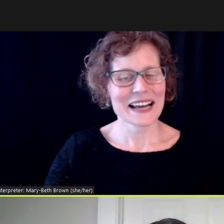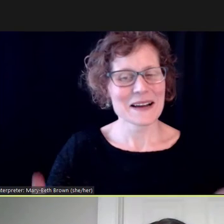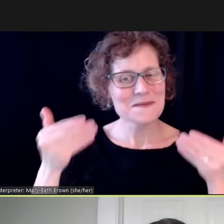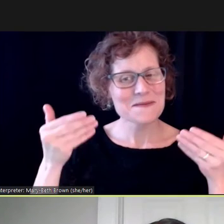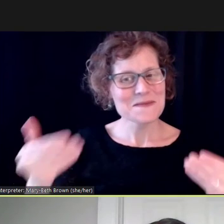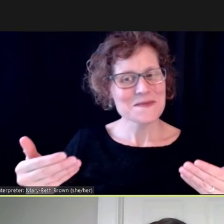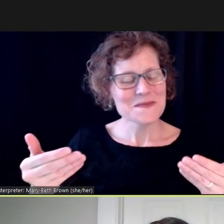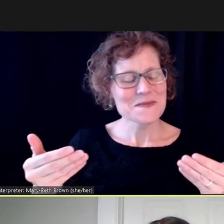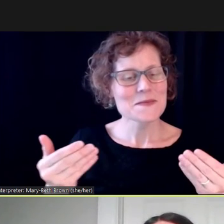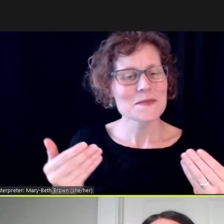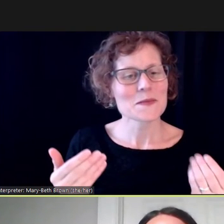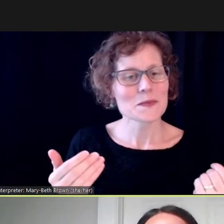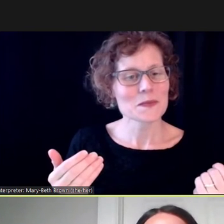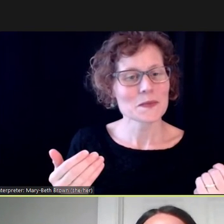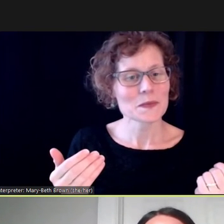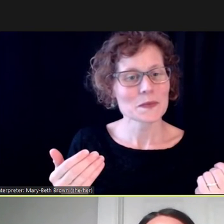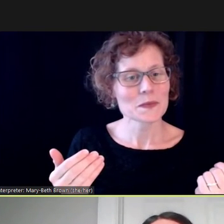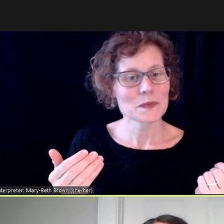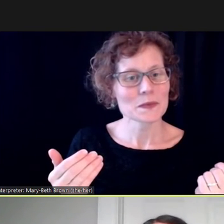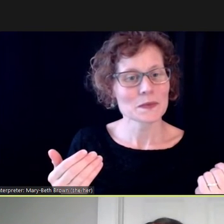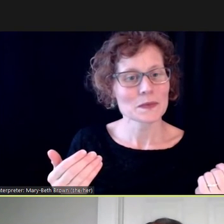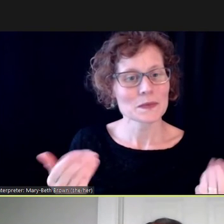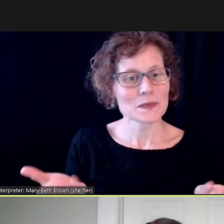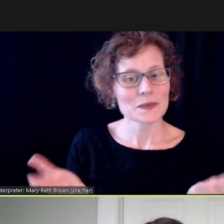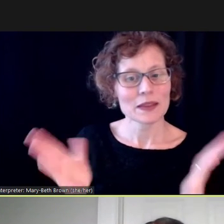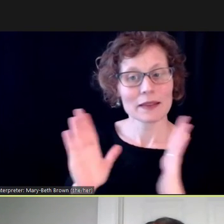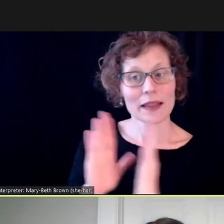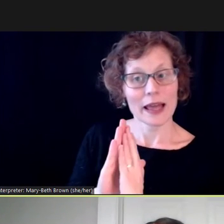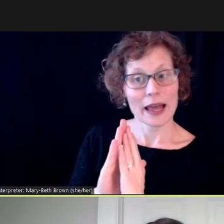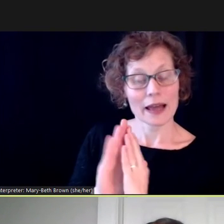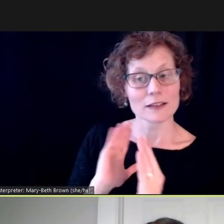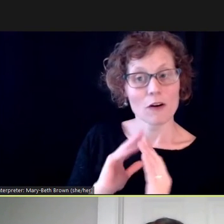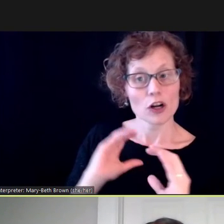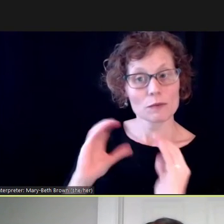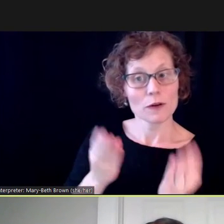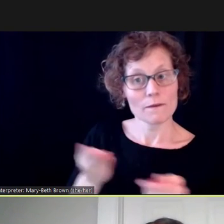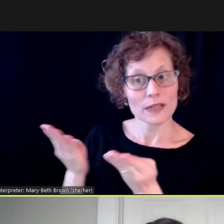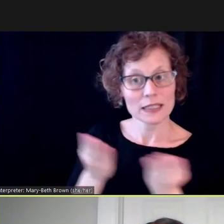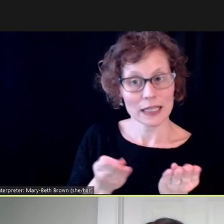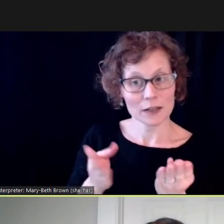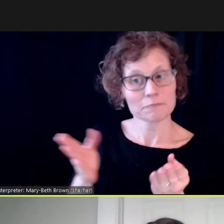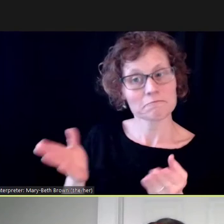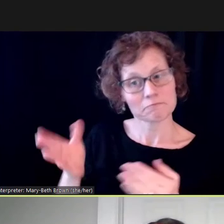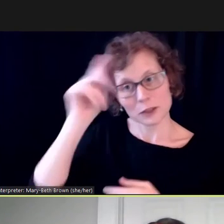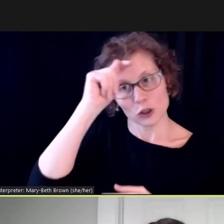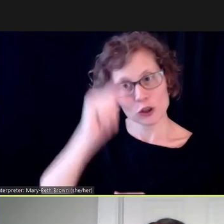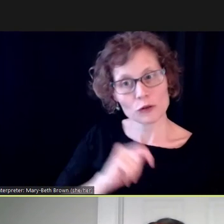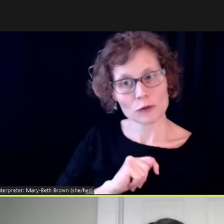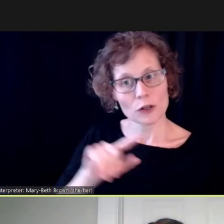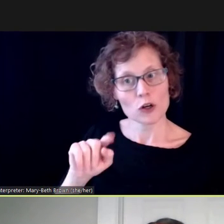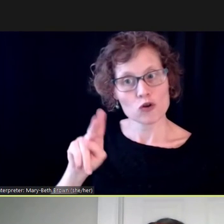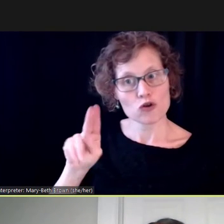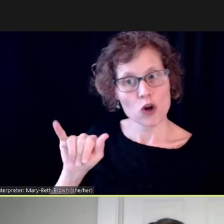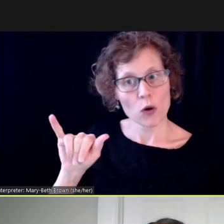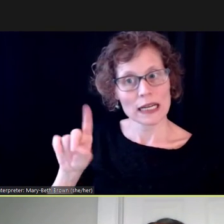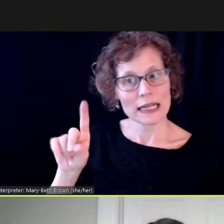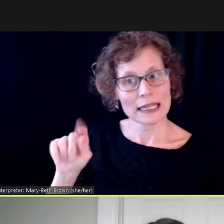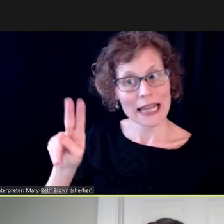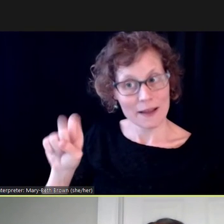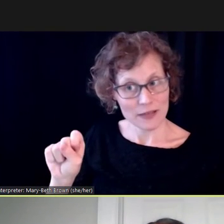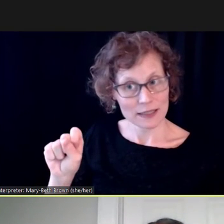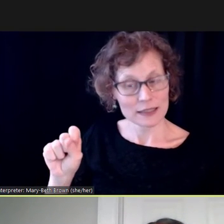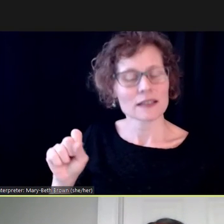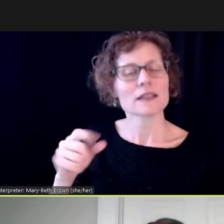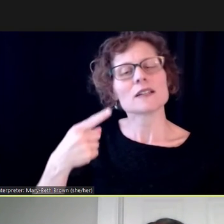and ask our communication facilitator, is Tony Davis today. So, Tony, if you would not